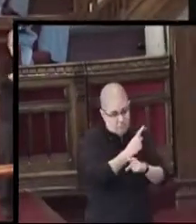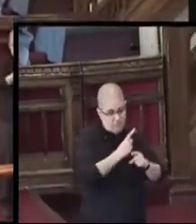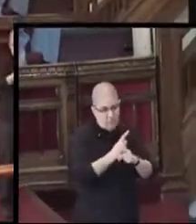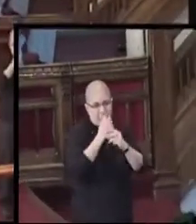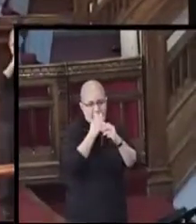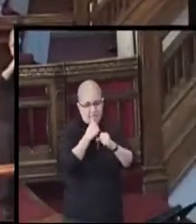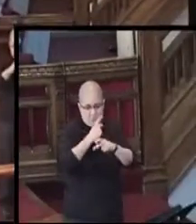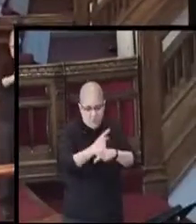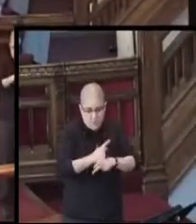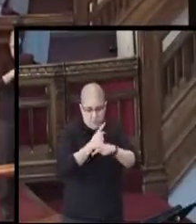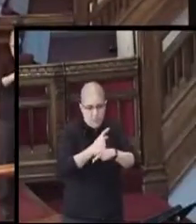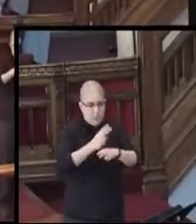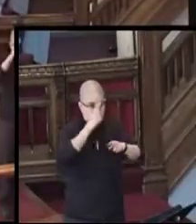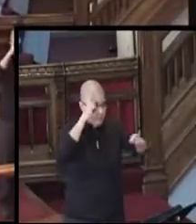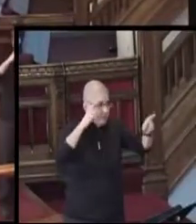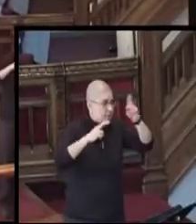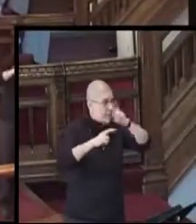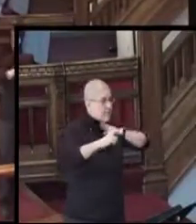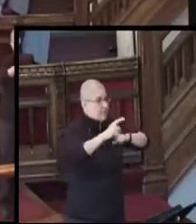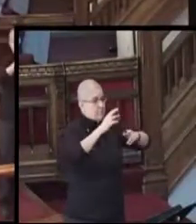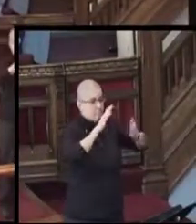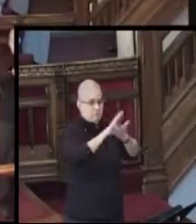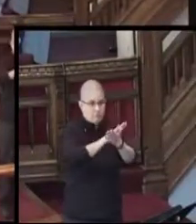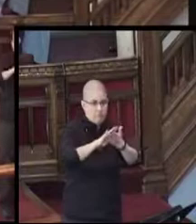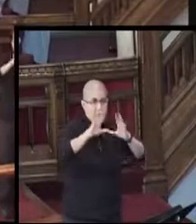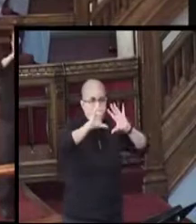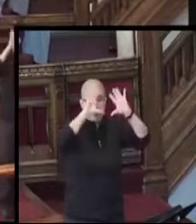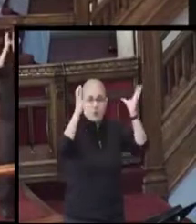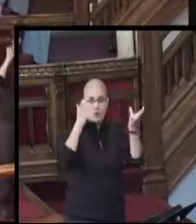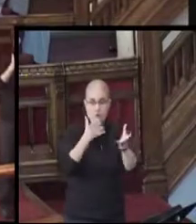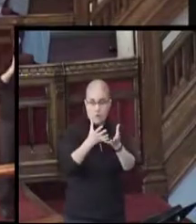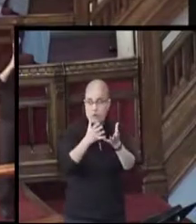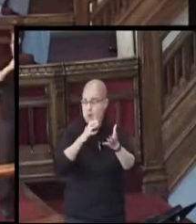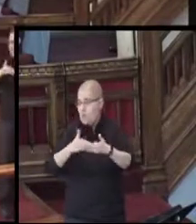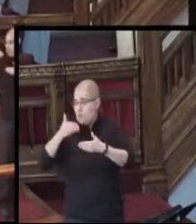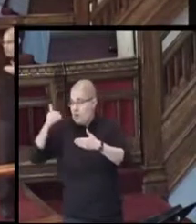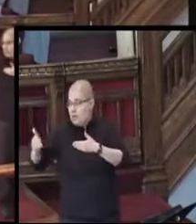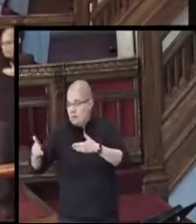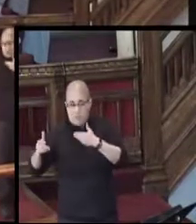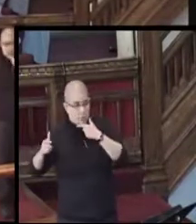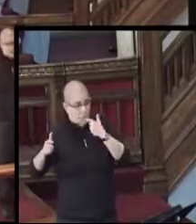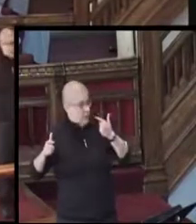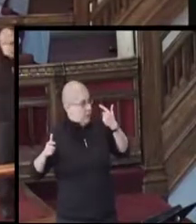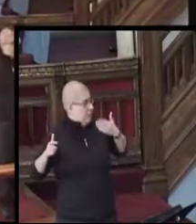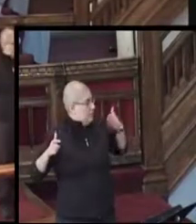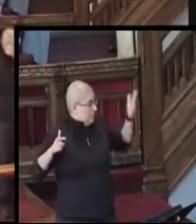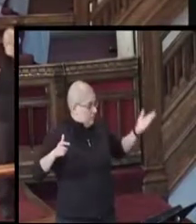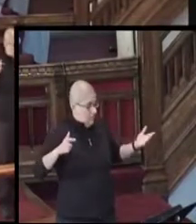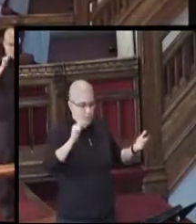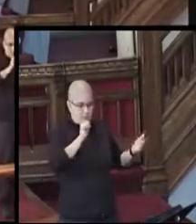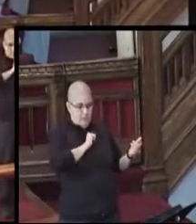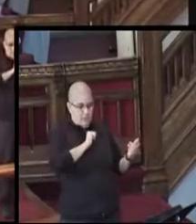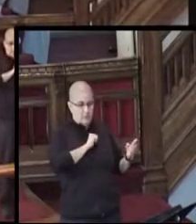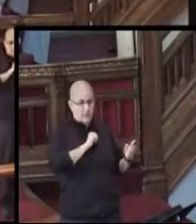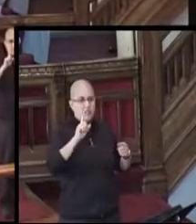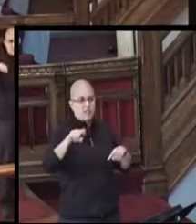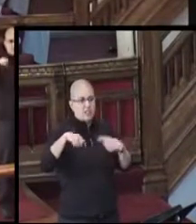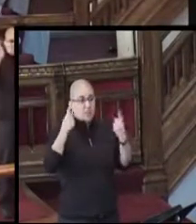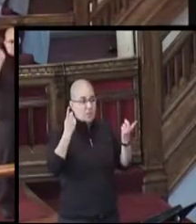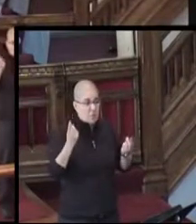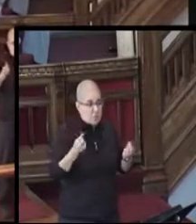respected, and loved our world, our neighbor, or ourselves. We have sinned by things we have